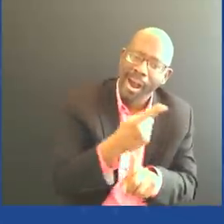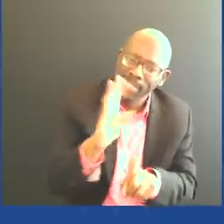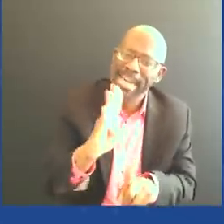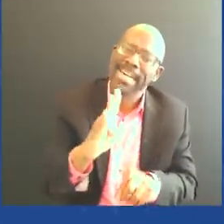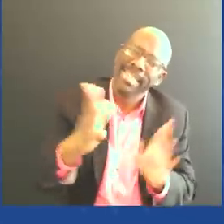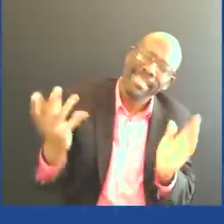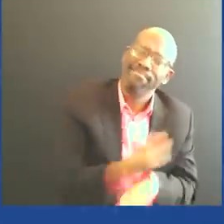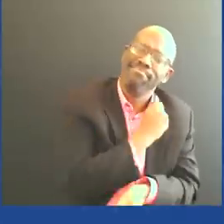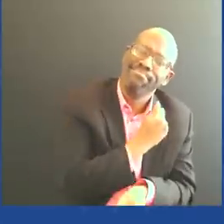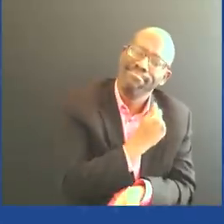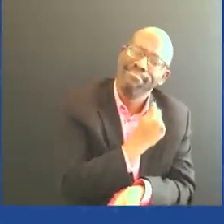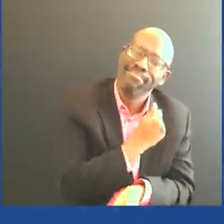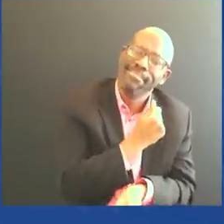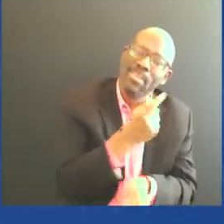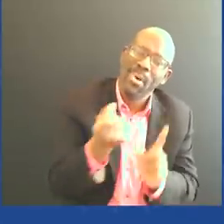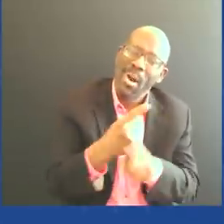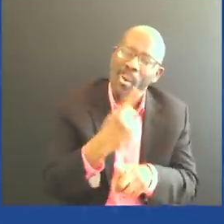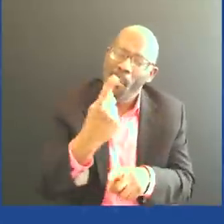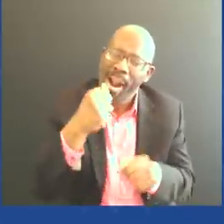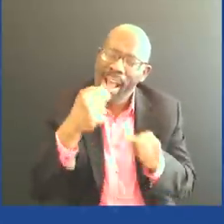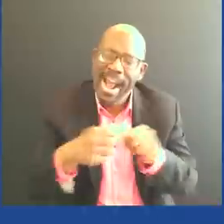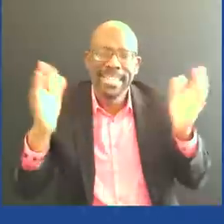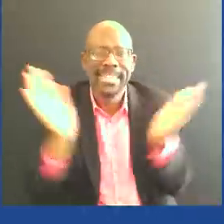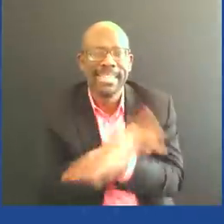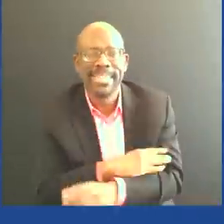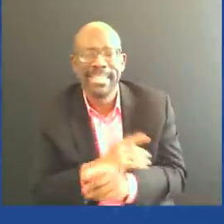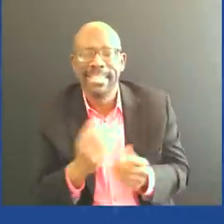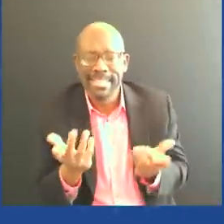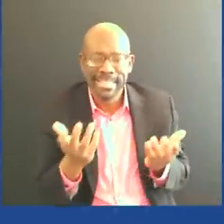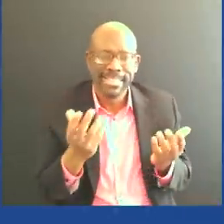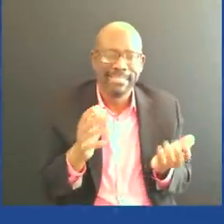scrappy kid from Scranton, Pennsylvania.